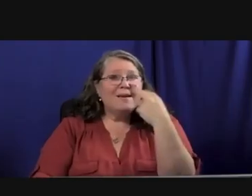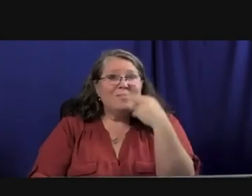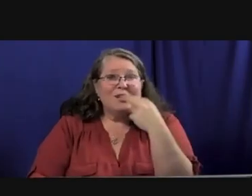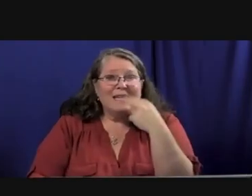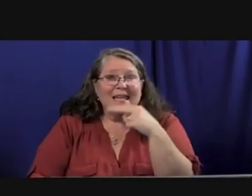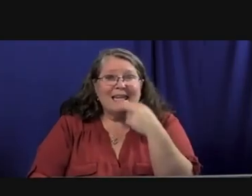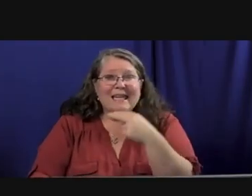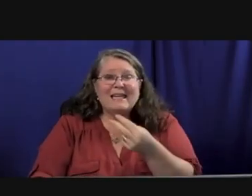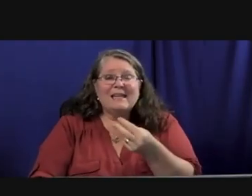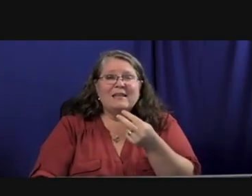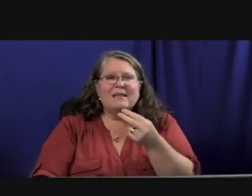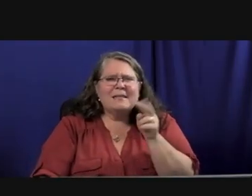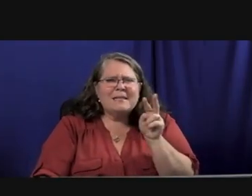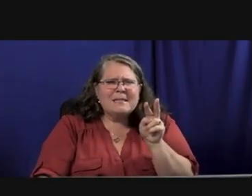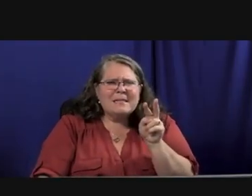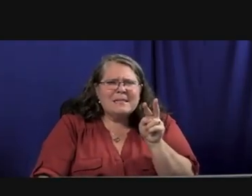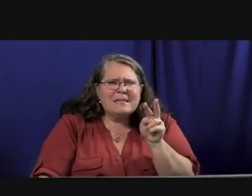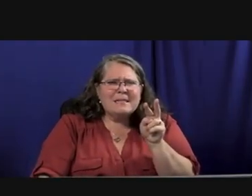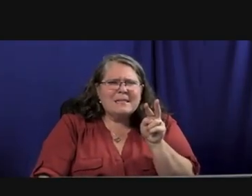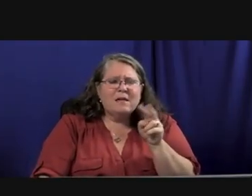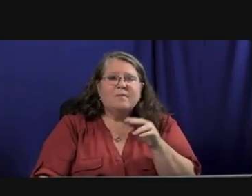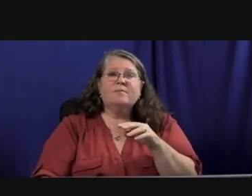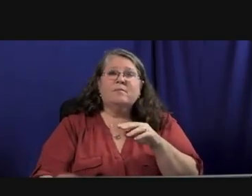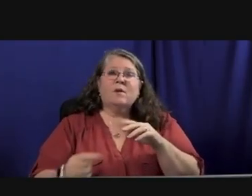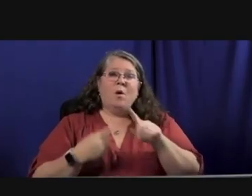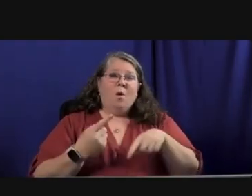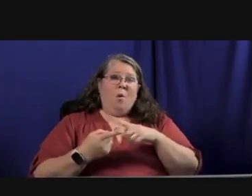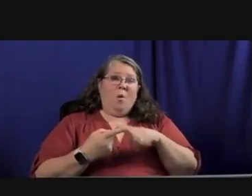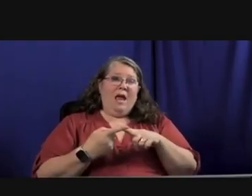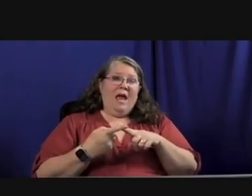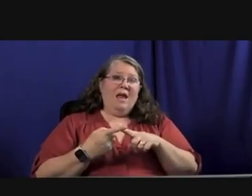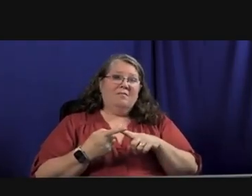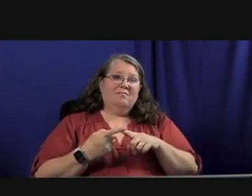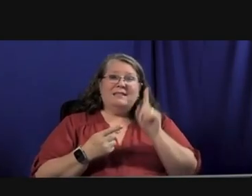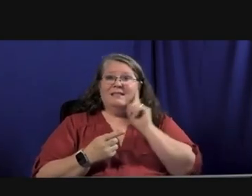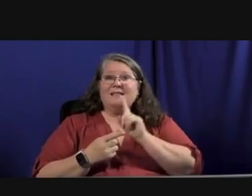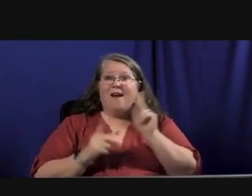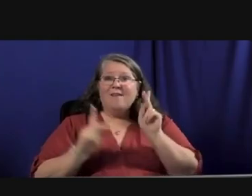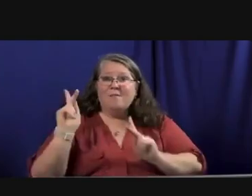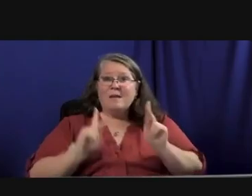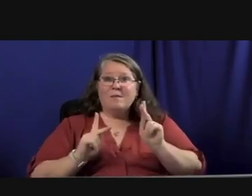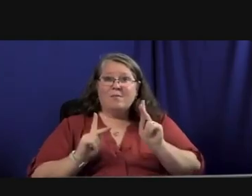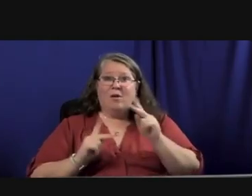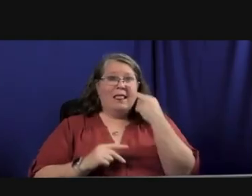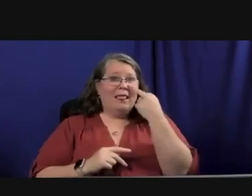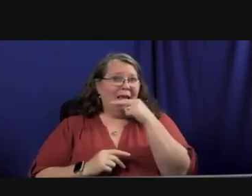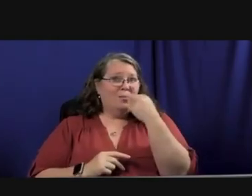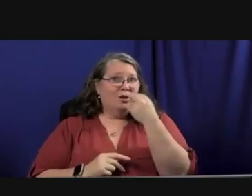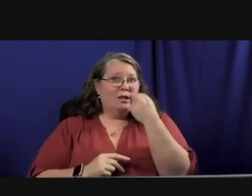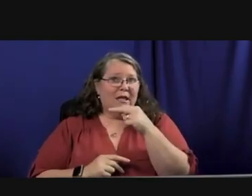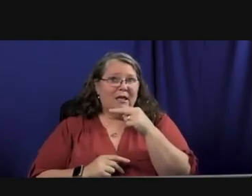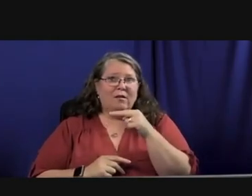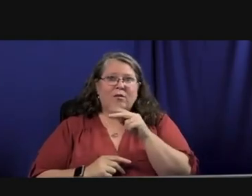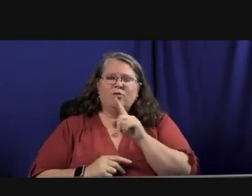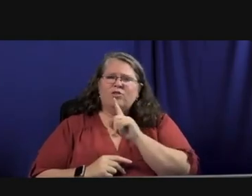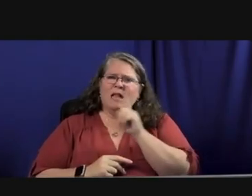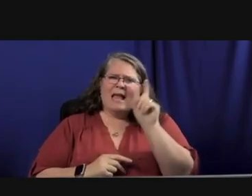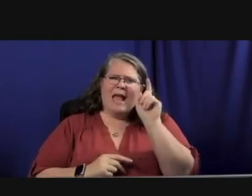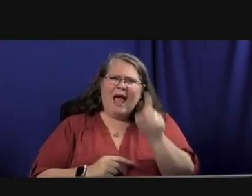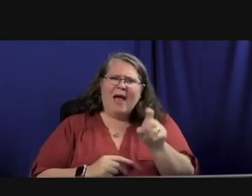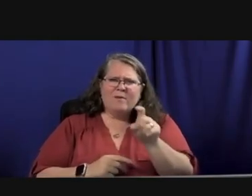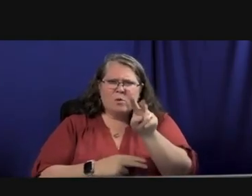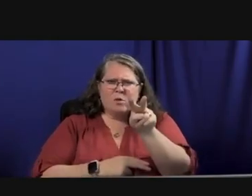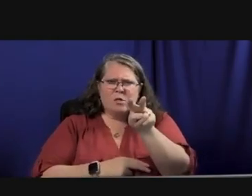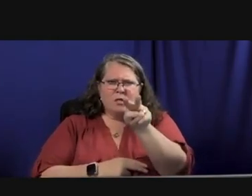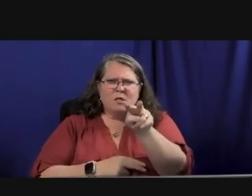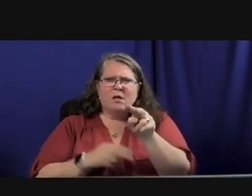looking at words or maybe lip reading, maybe it'll take a little bit of time for them to understand. When deaf people lip